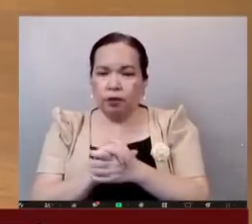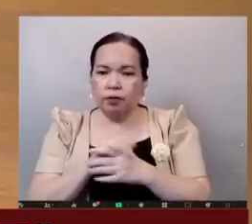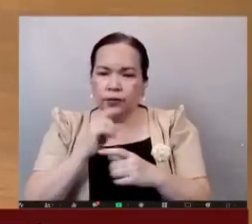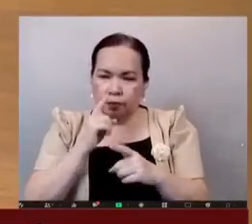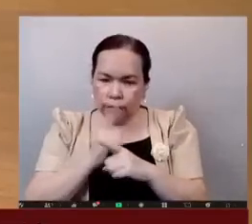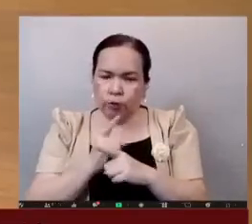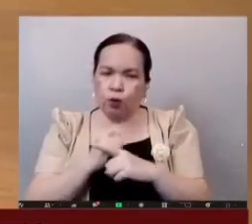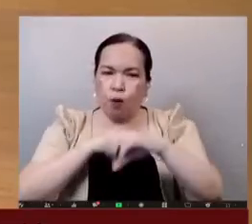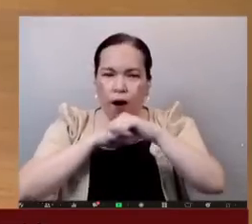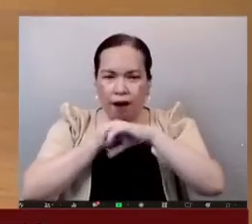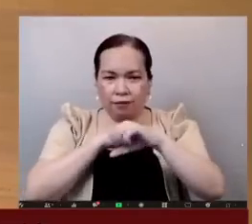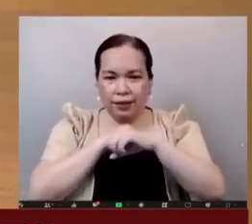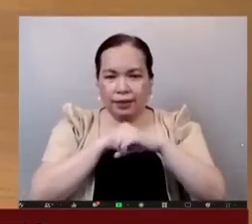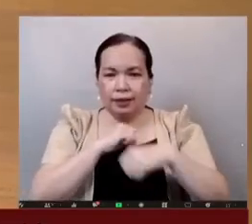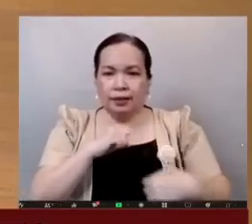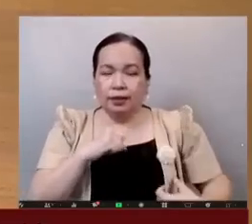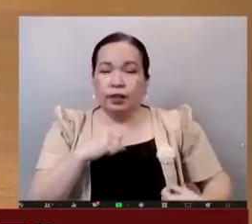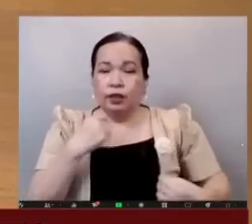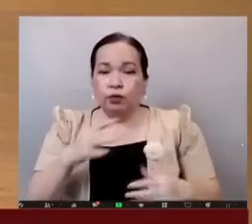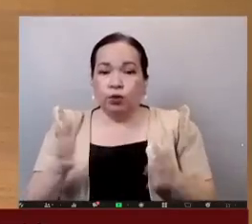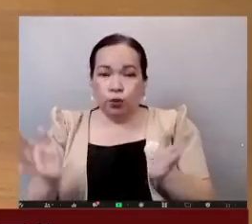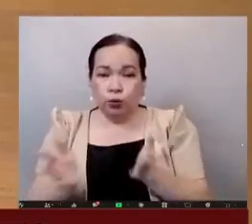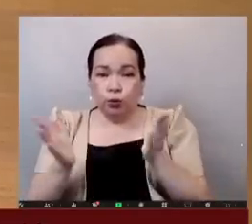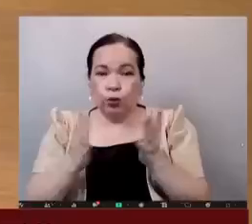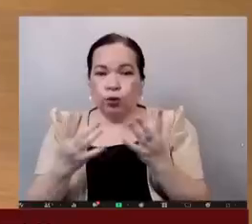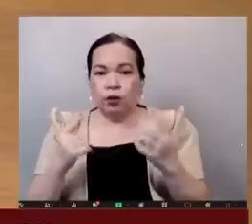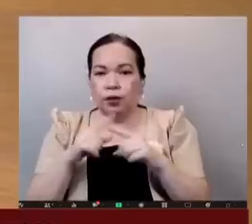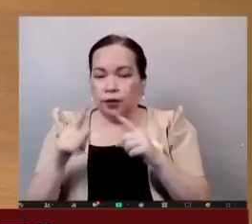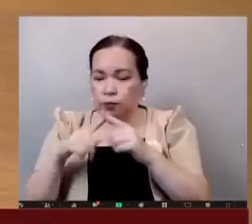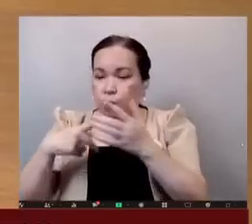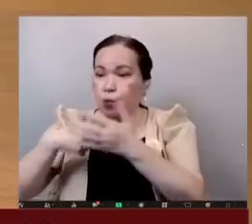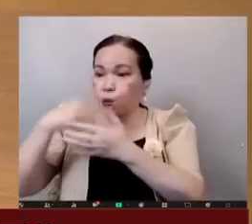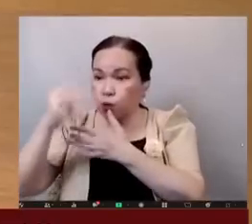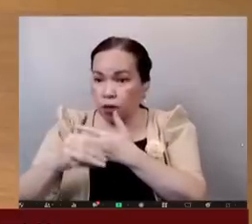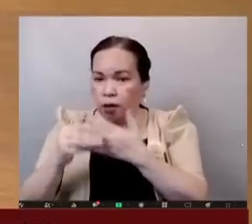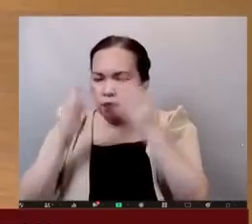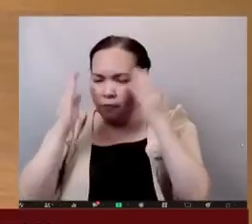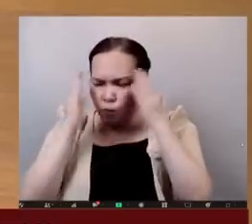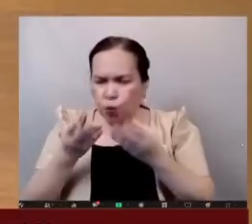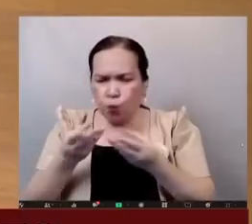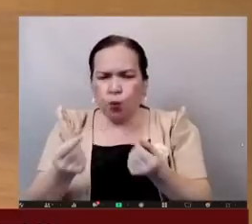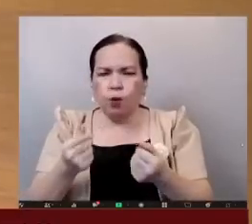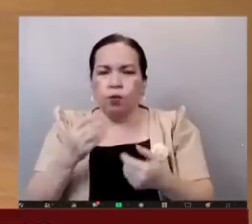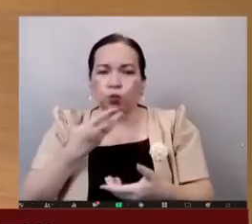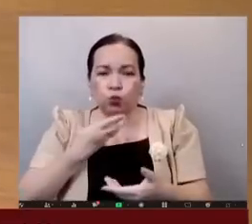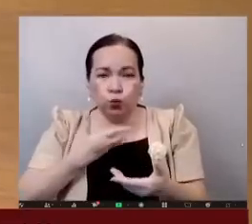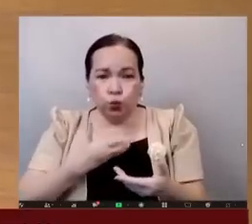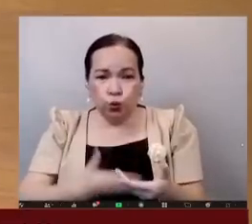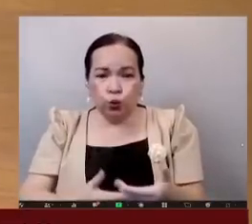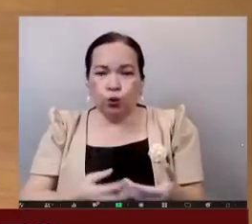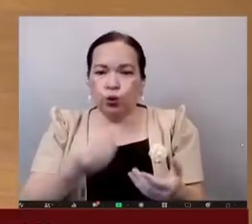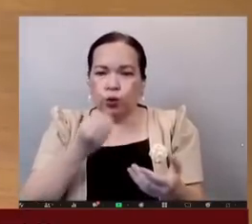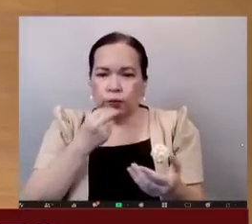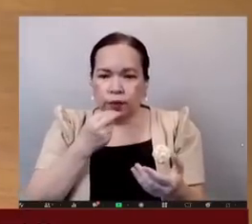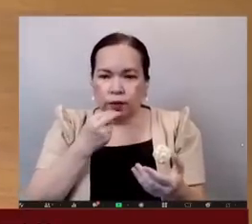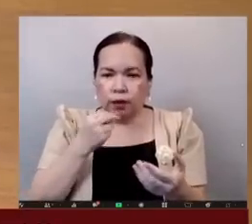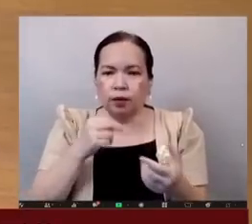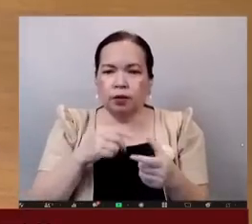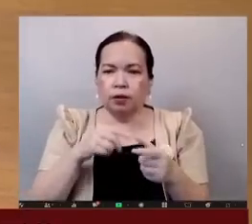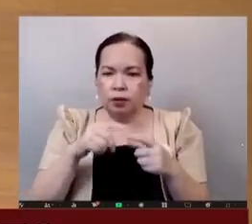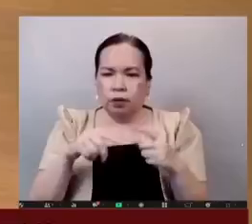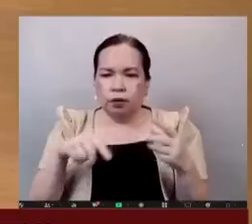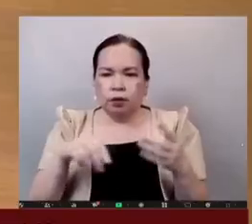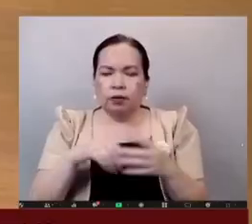advocacy. We have launched convergent programs to address hunger and nutrition-related issues amongst our people, especially the